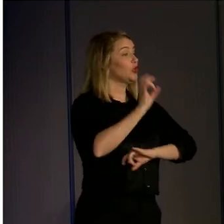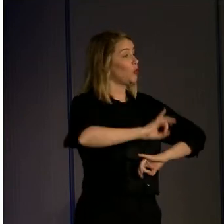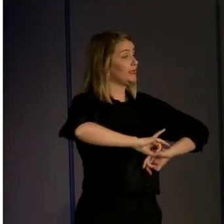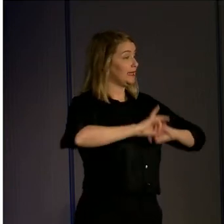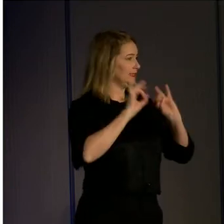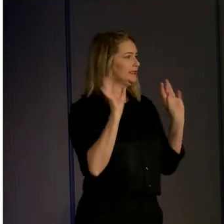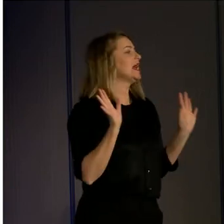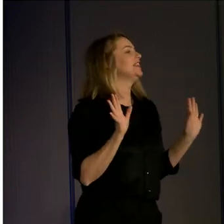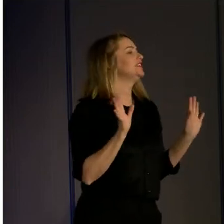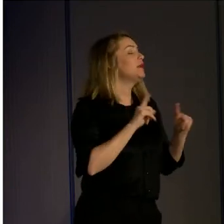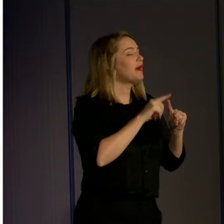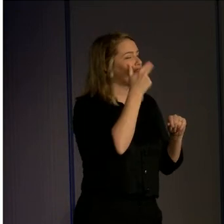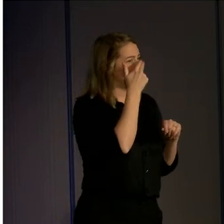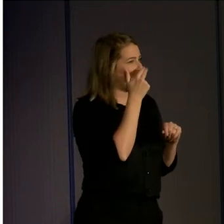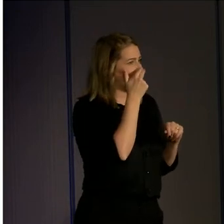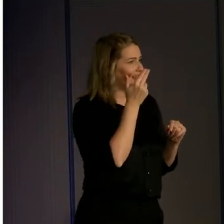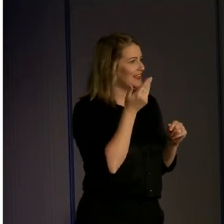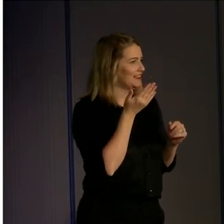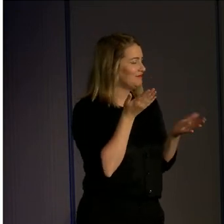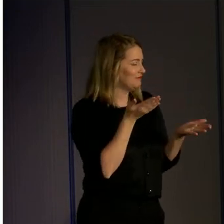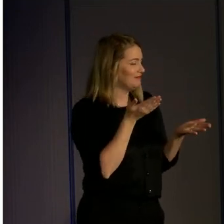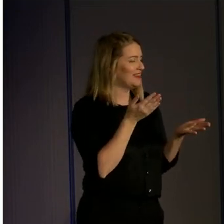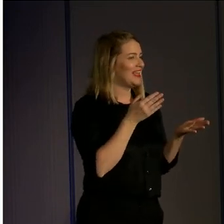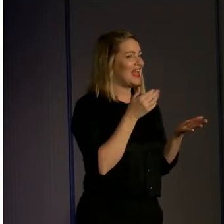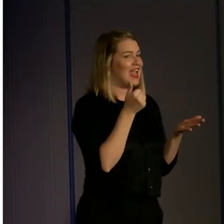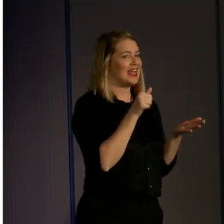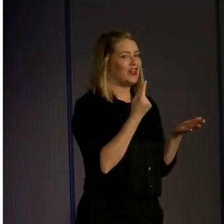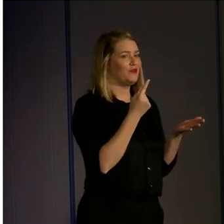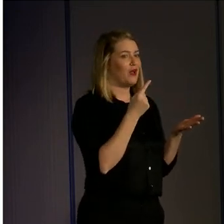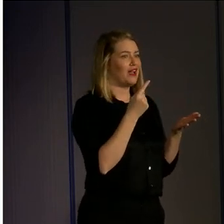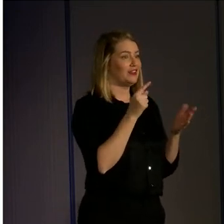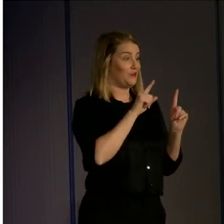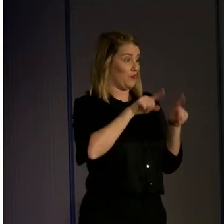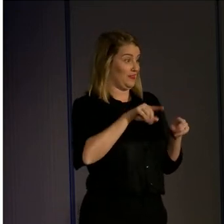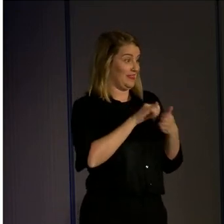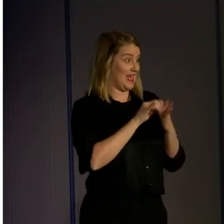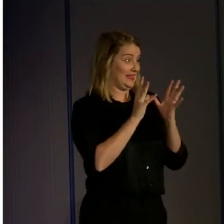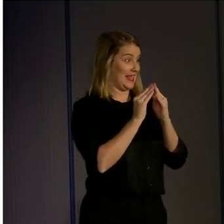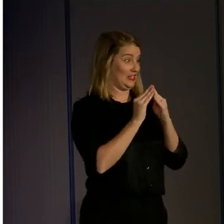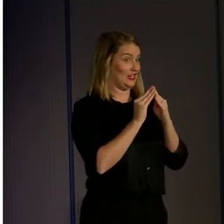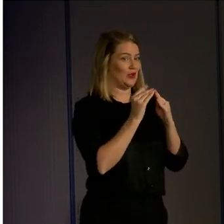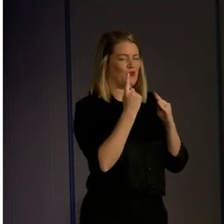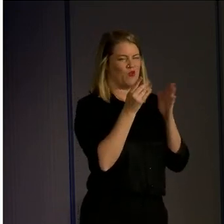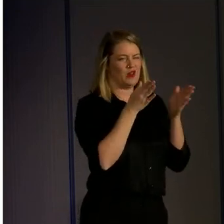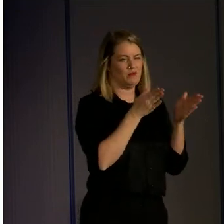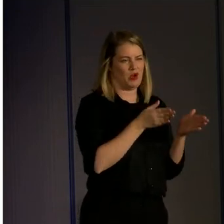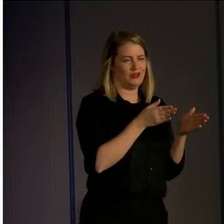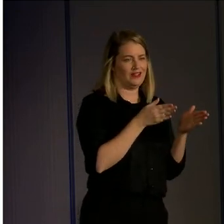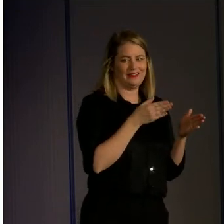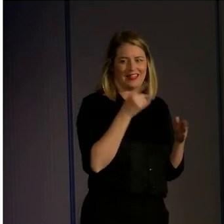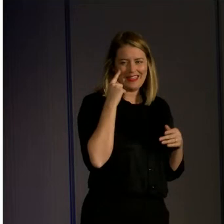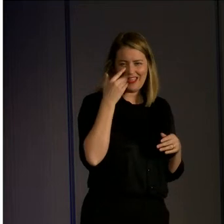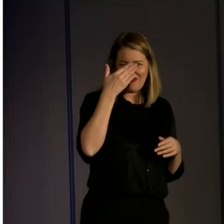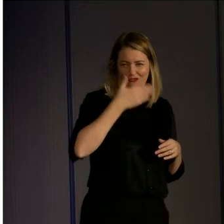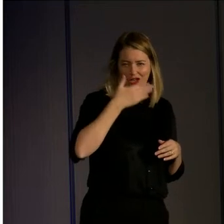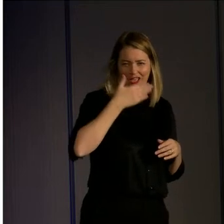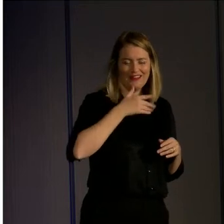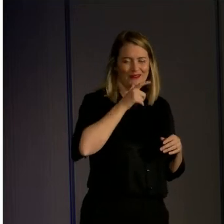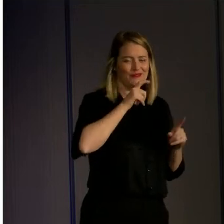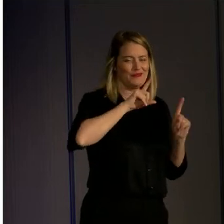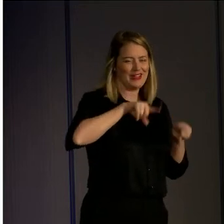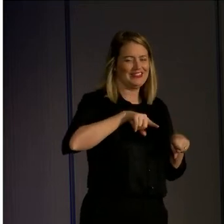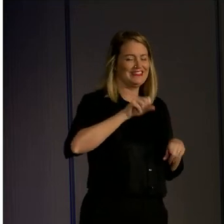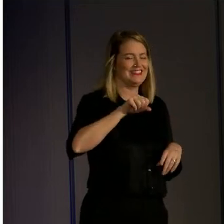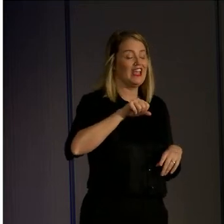but in a funny way. And I think anybody that attended that session, we have one person up at the front that attended that session,